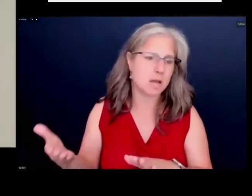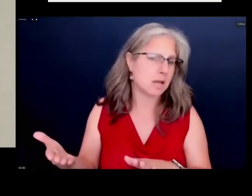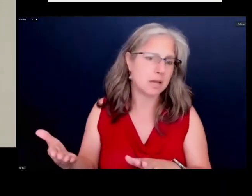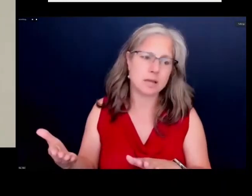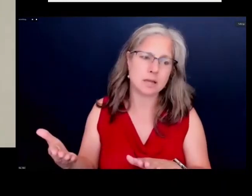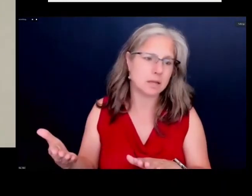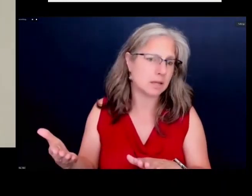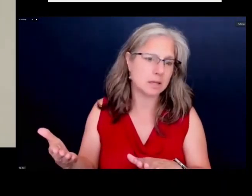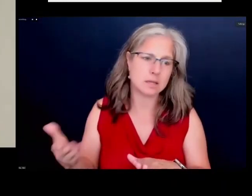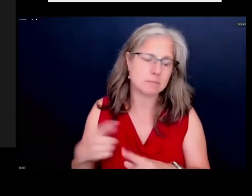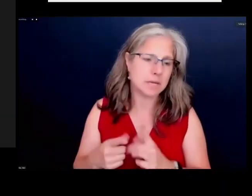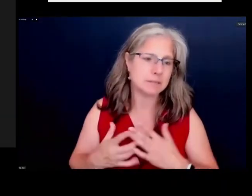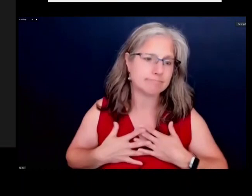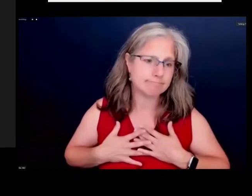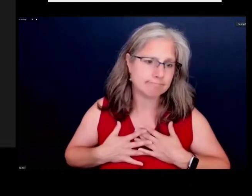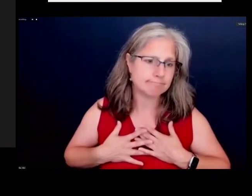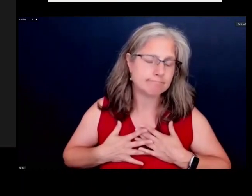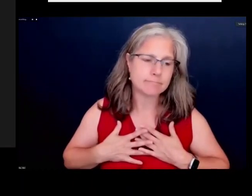unnecessarily.